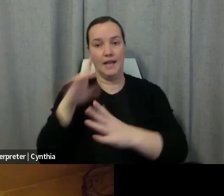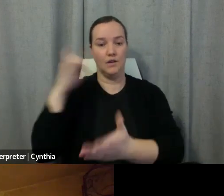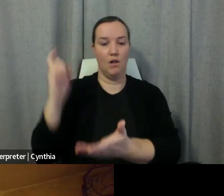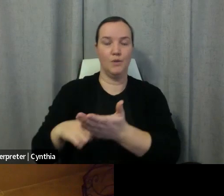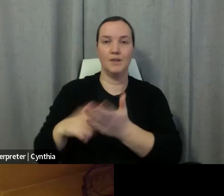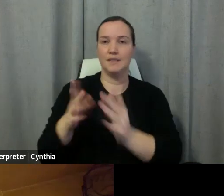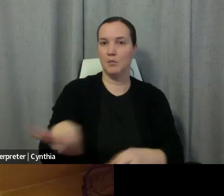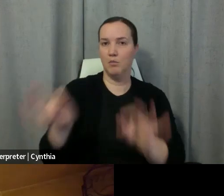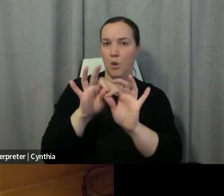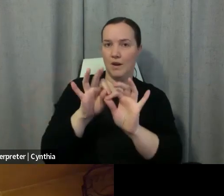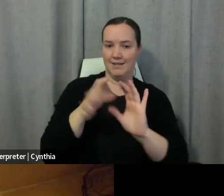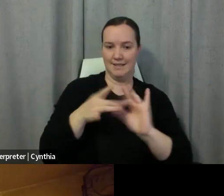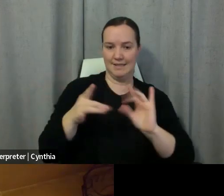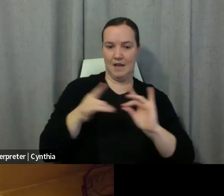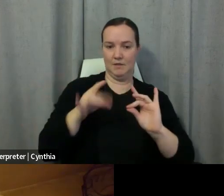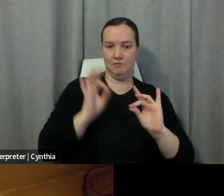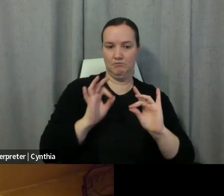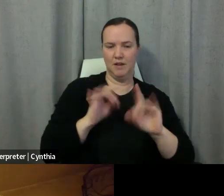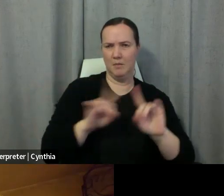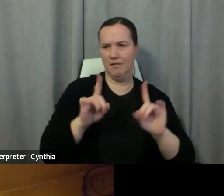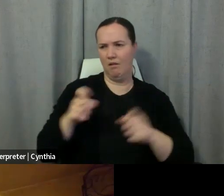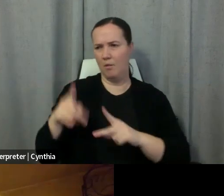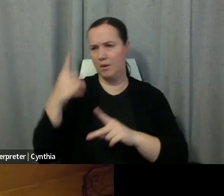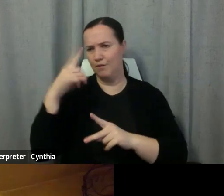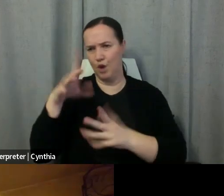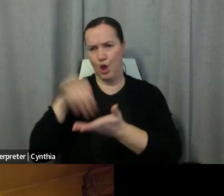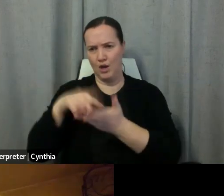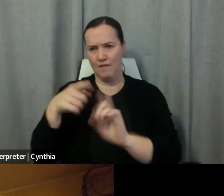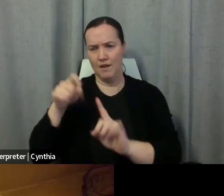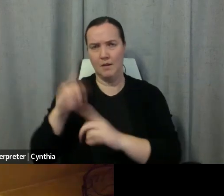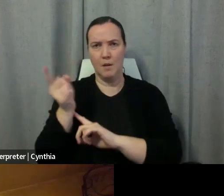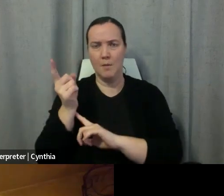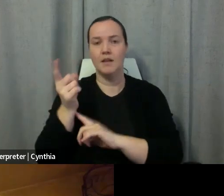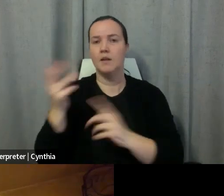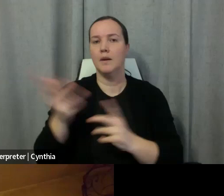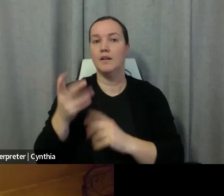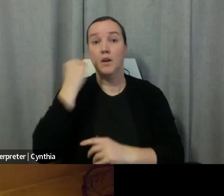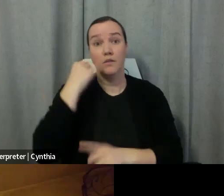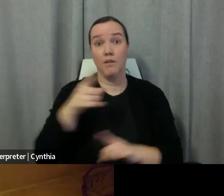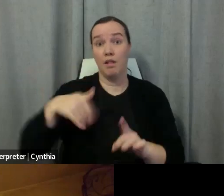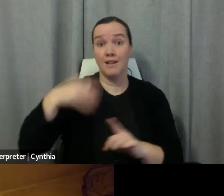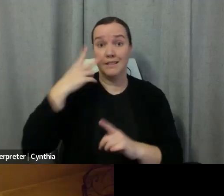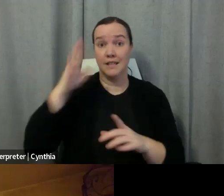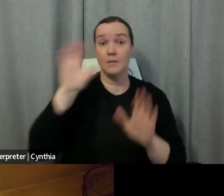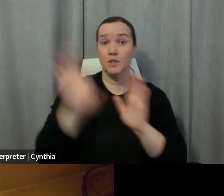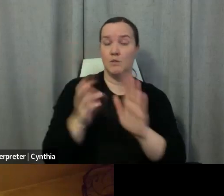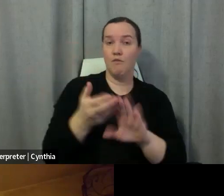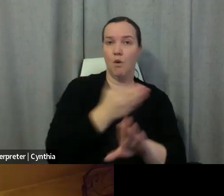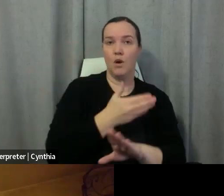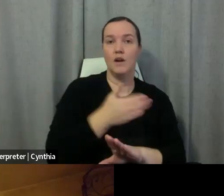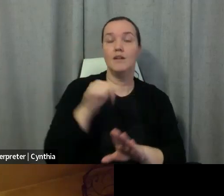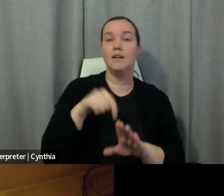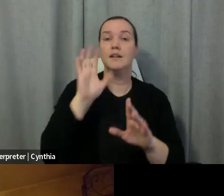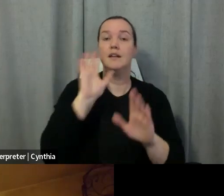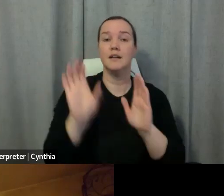beyond just making the statement, it's about, well, what is the opportunity for learning in the moment? So if any of you have never seen this image before, it is an